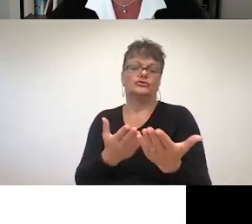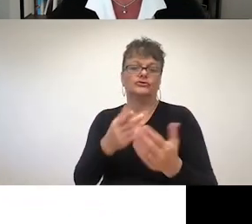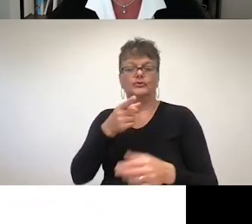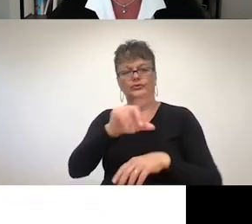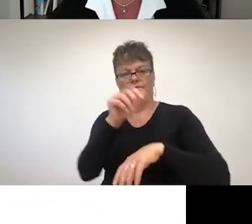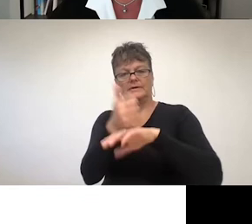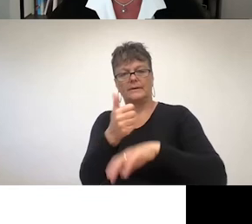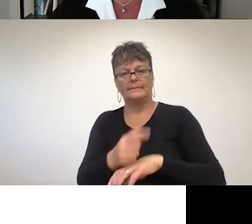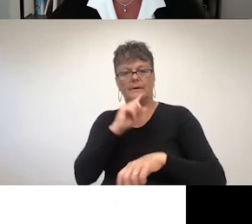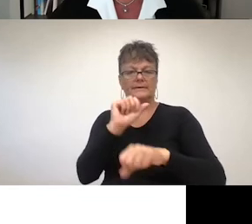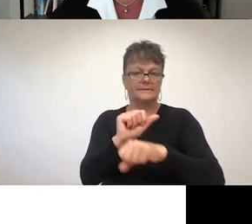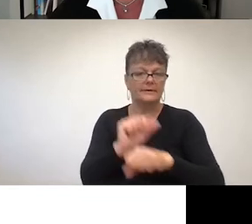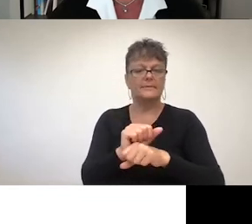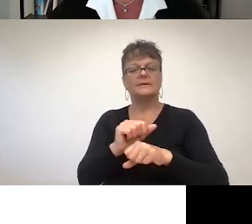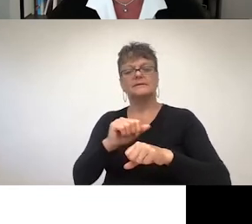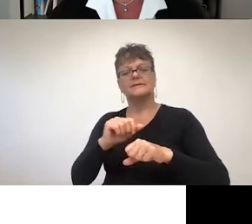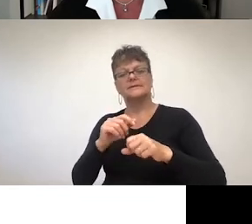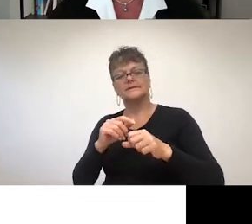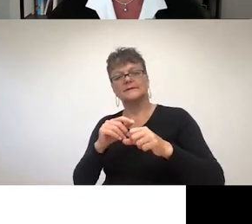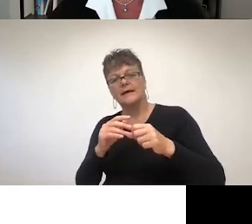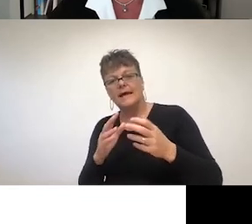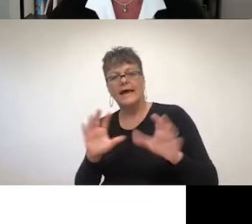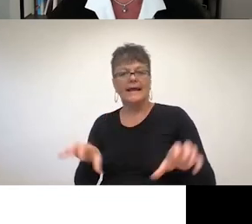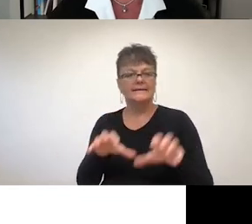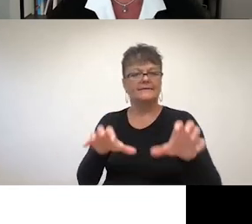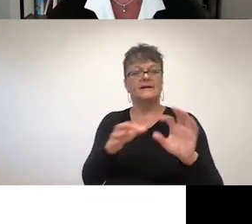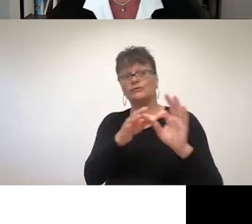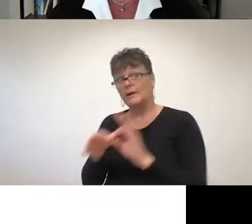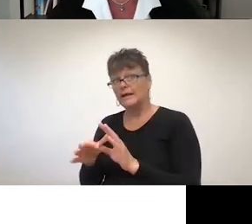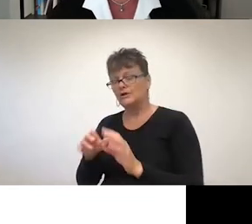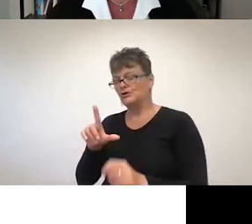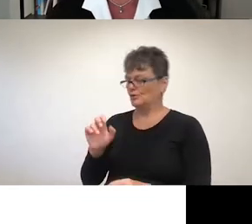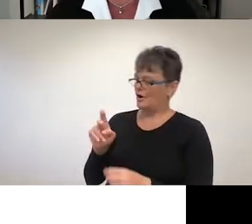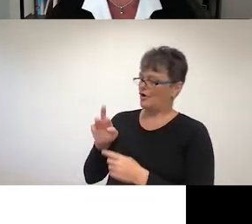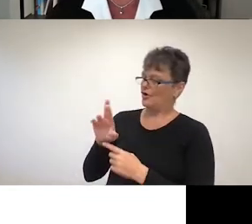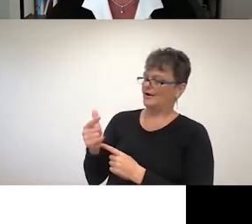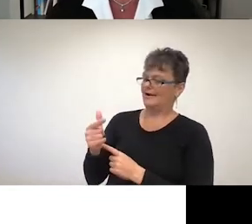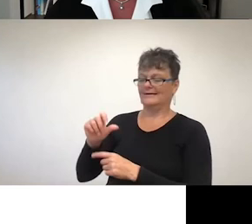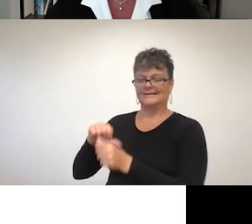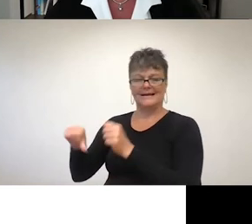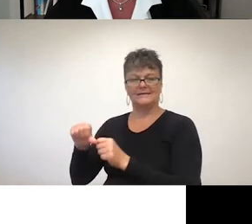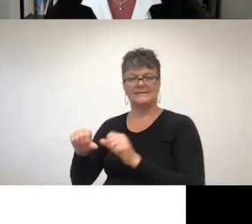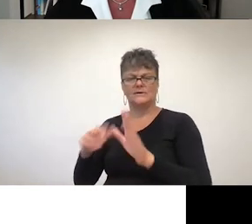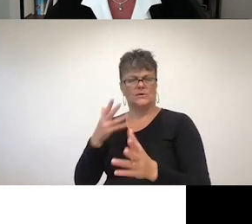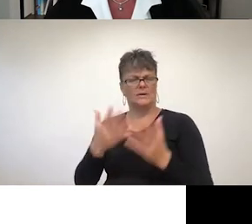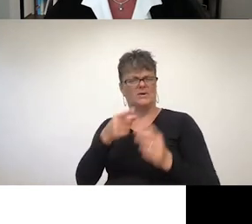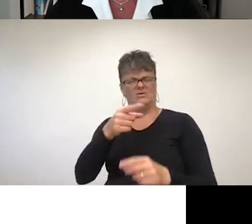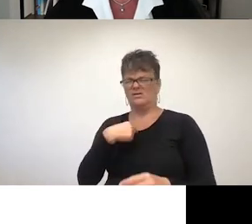on learning science. Now, this might sound like it's going to contradict my earlier suggestion of subtracting things,